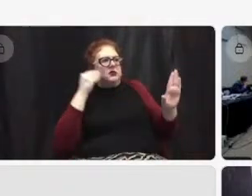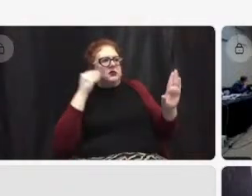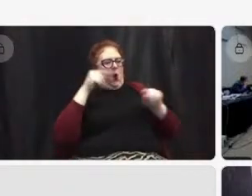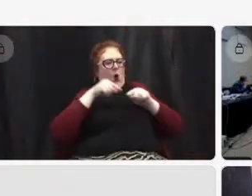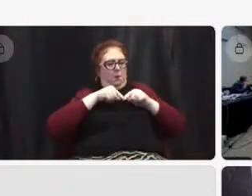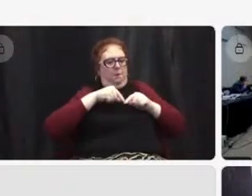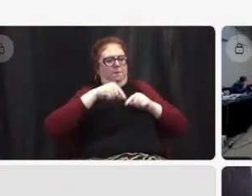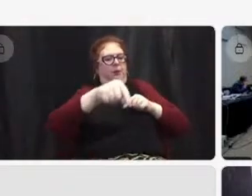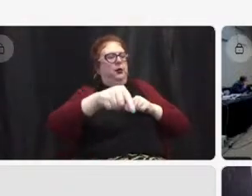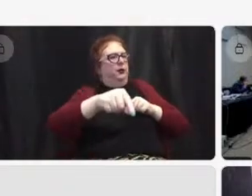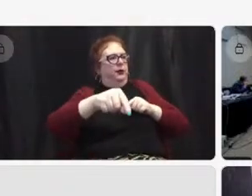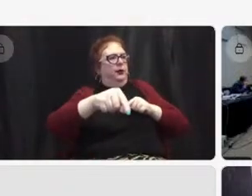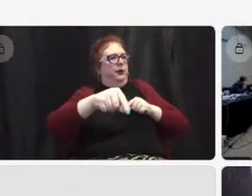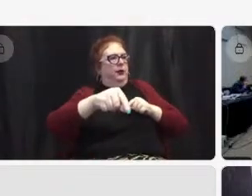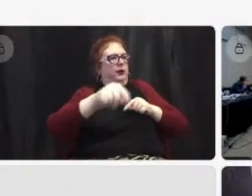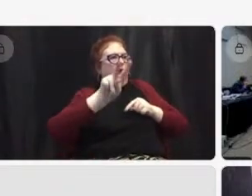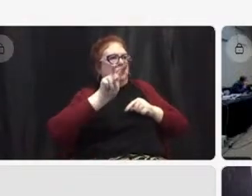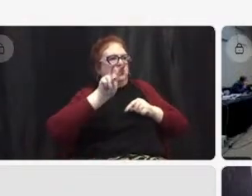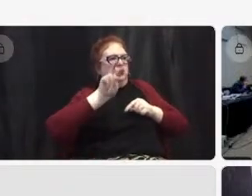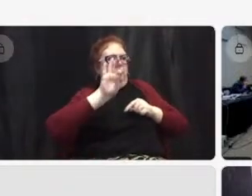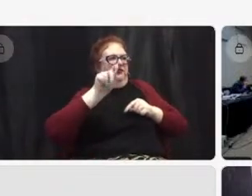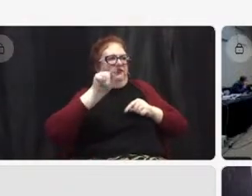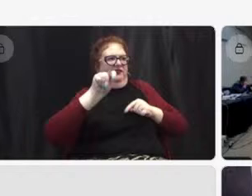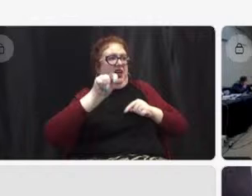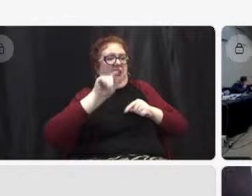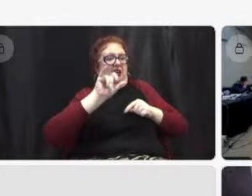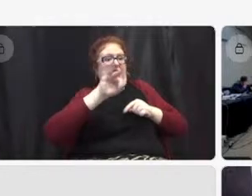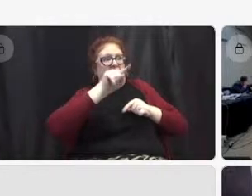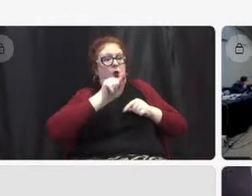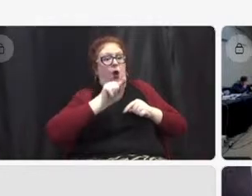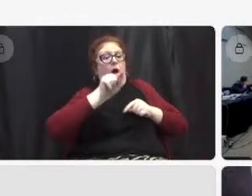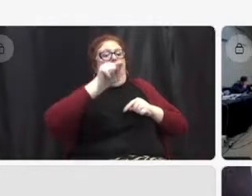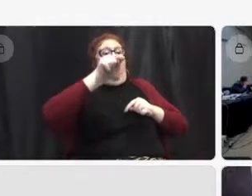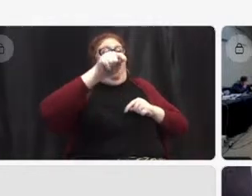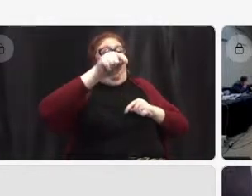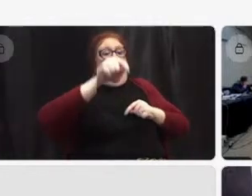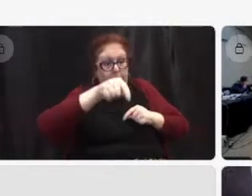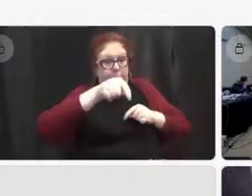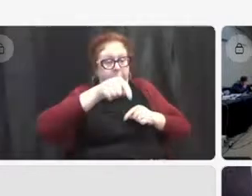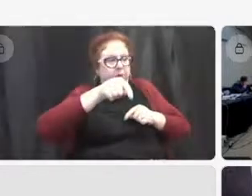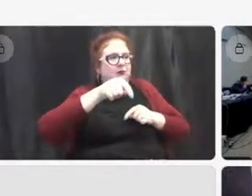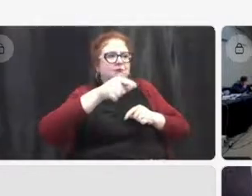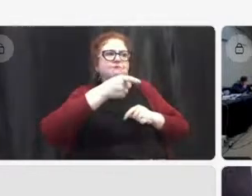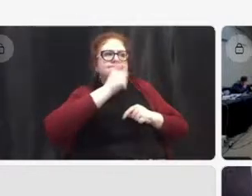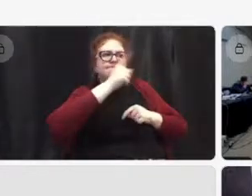of the property? So that's not a big,